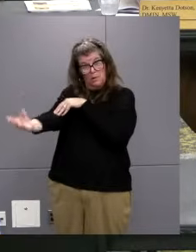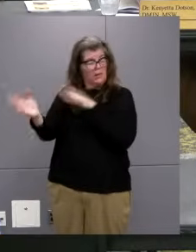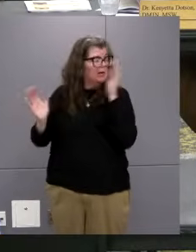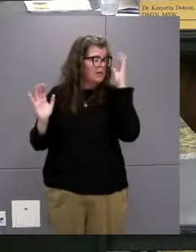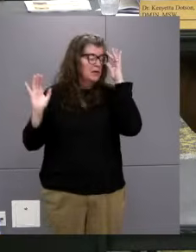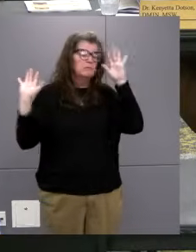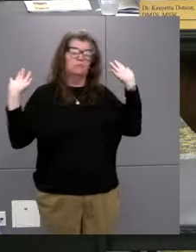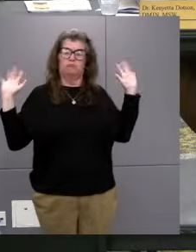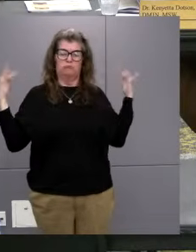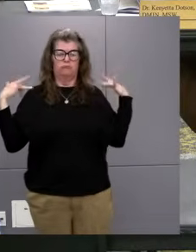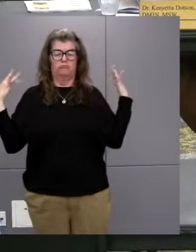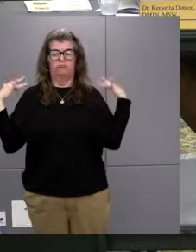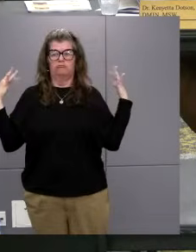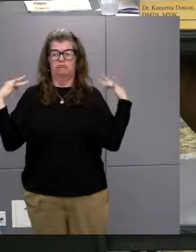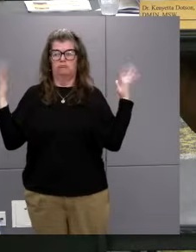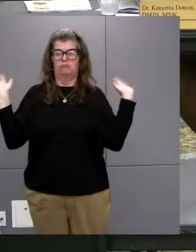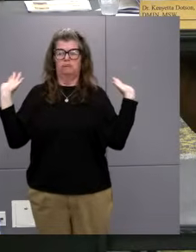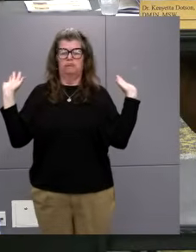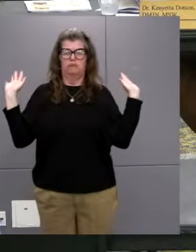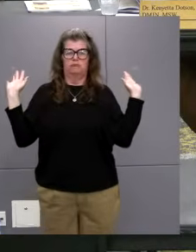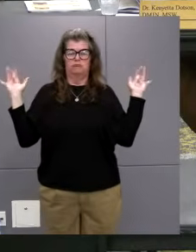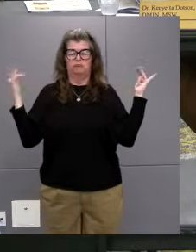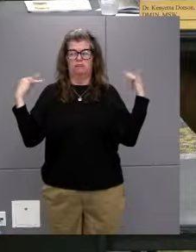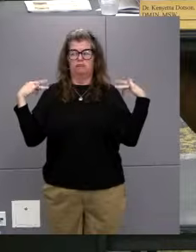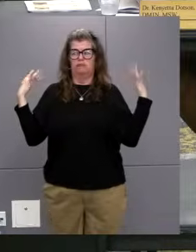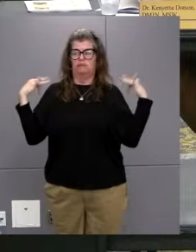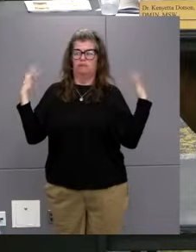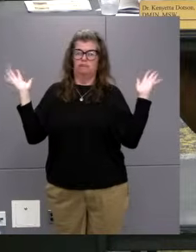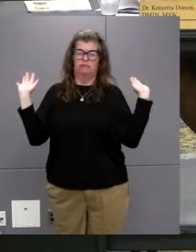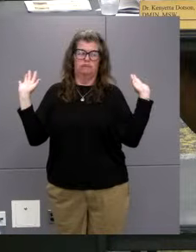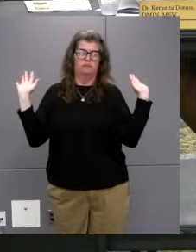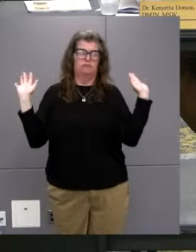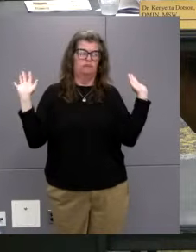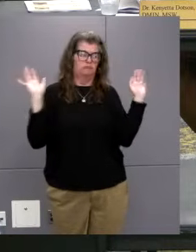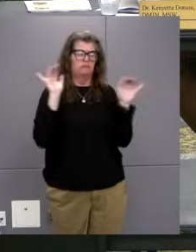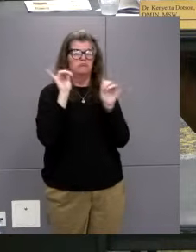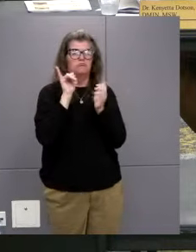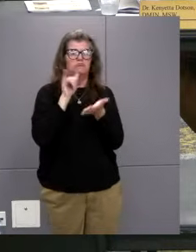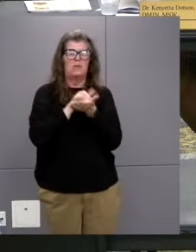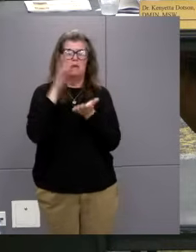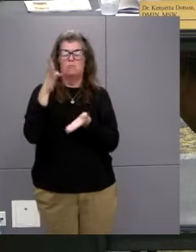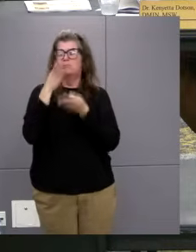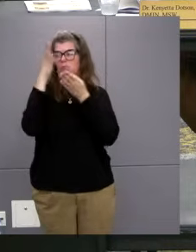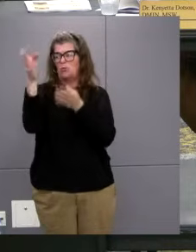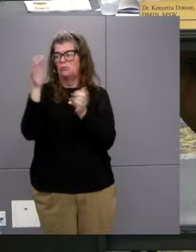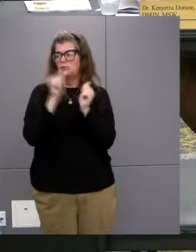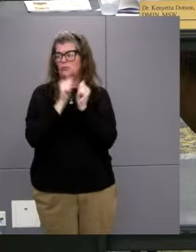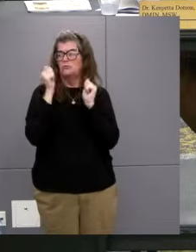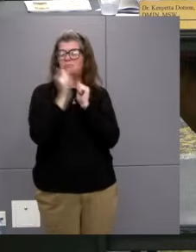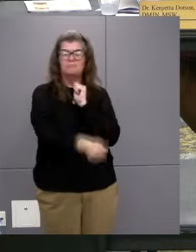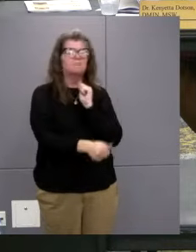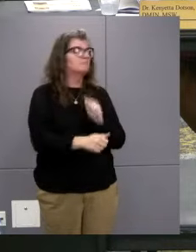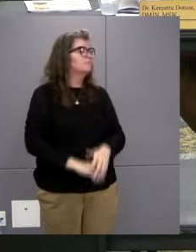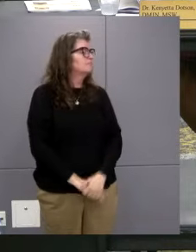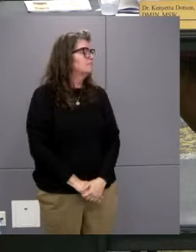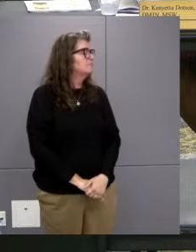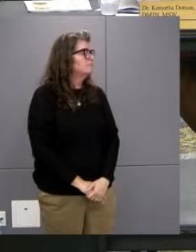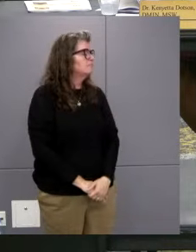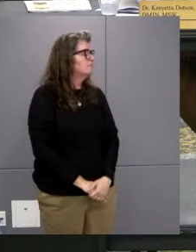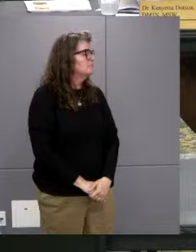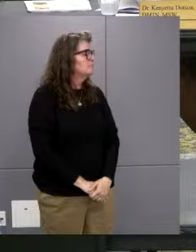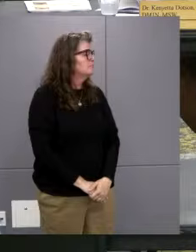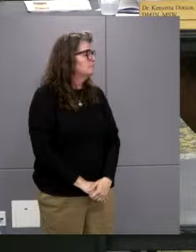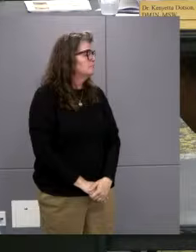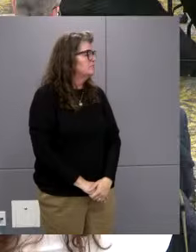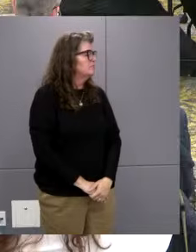that last month. Okay, that motion passes, so we'll. You can hold on to those